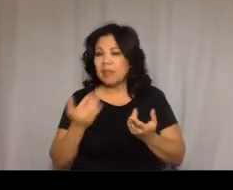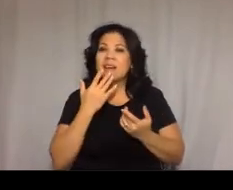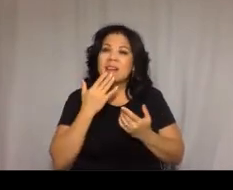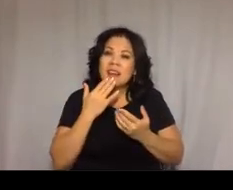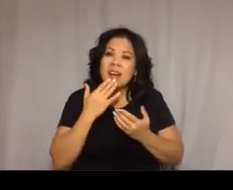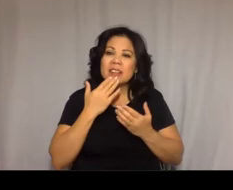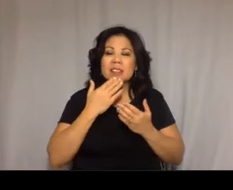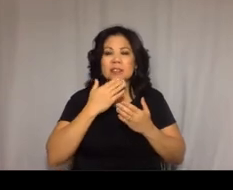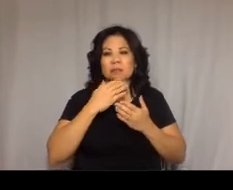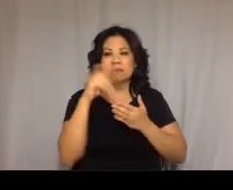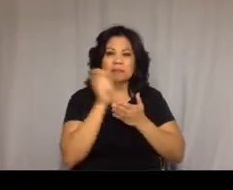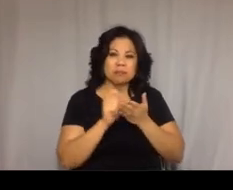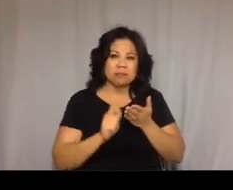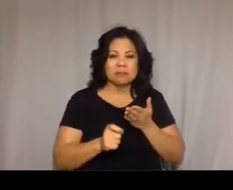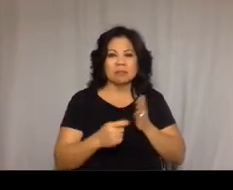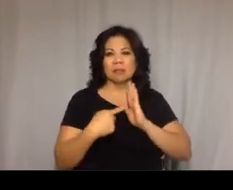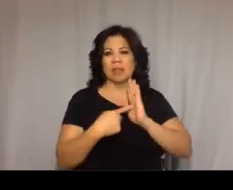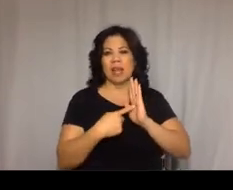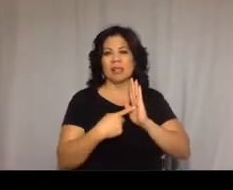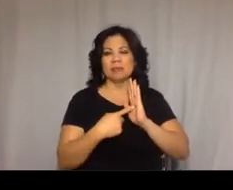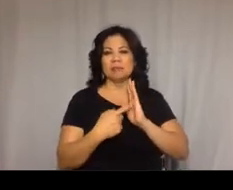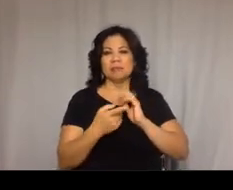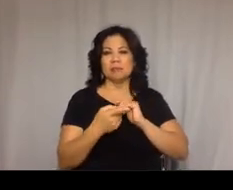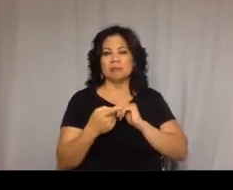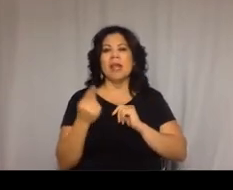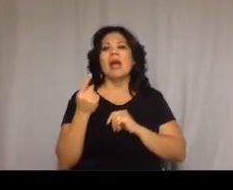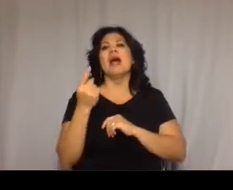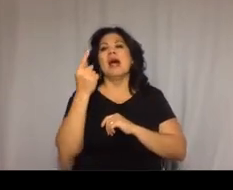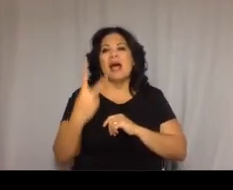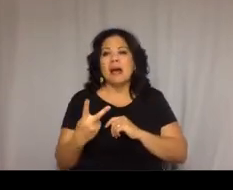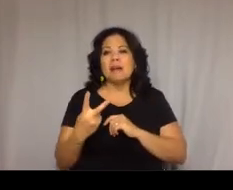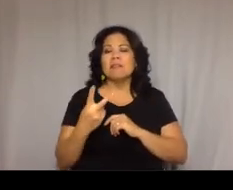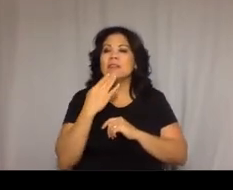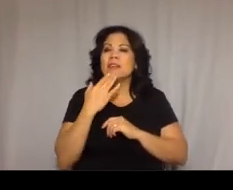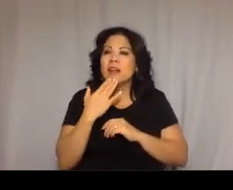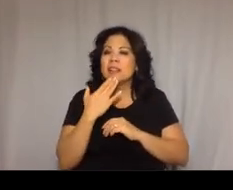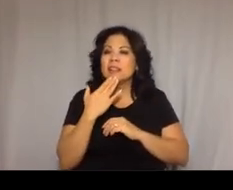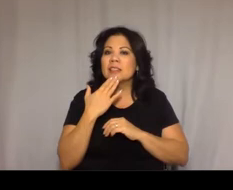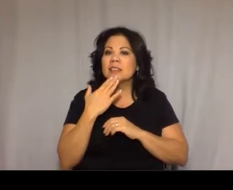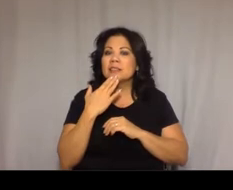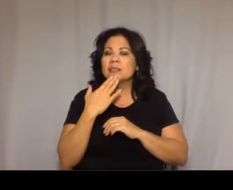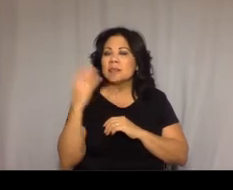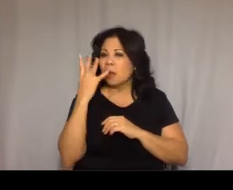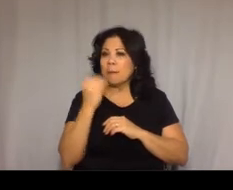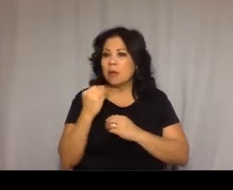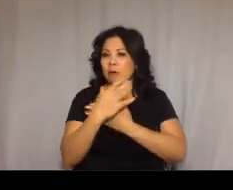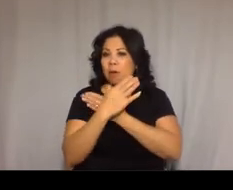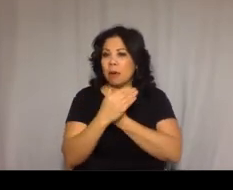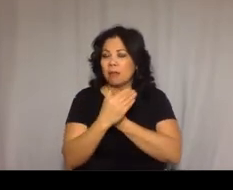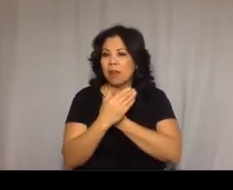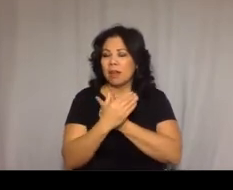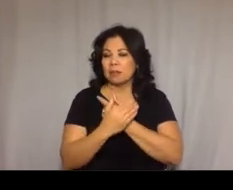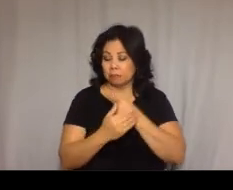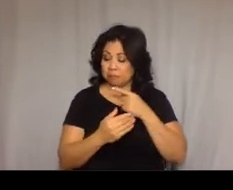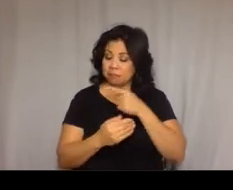I'm going to show you a little example of half of a butterfly colored. Here's my beautiful butterfly. I